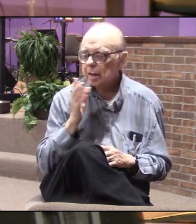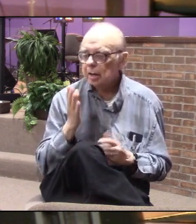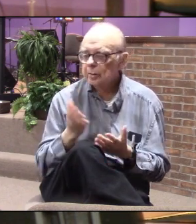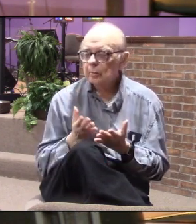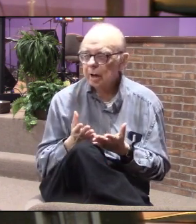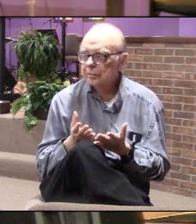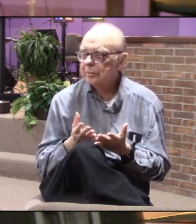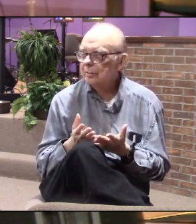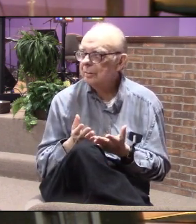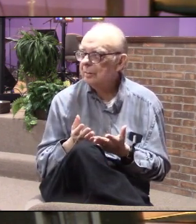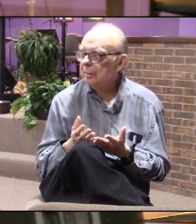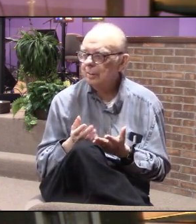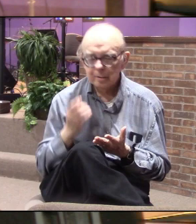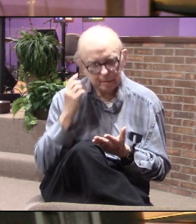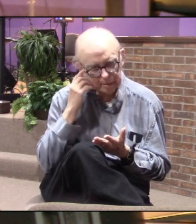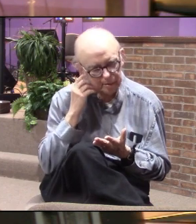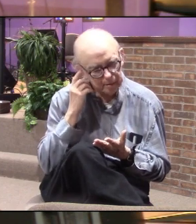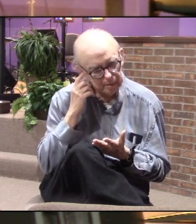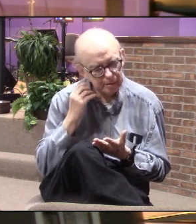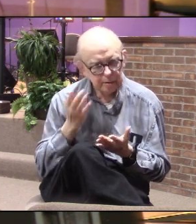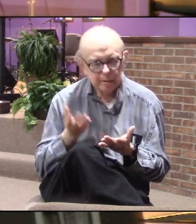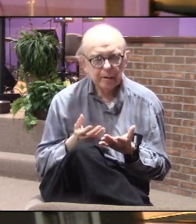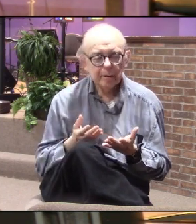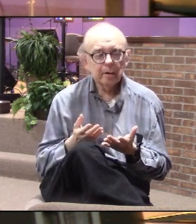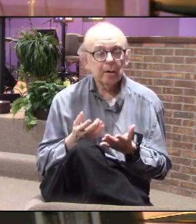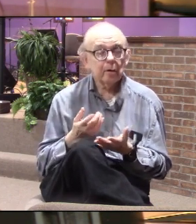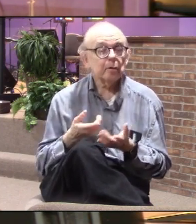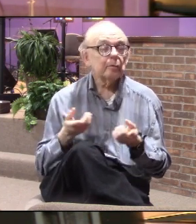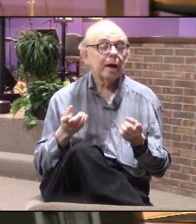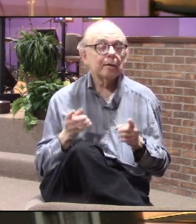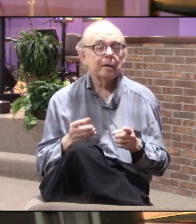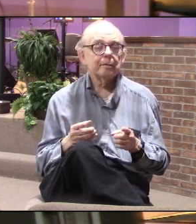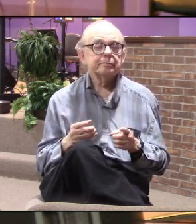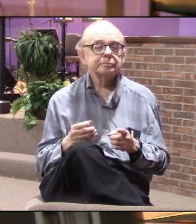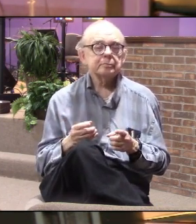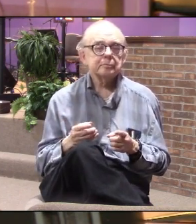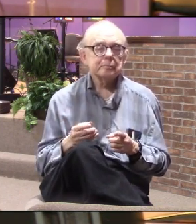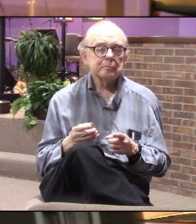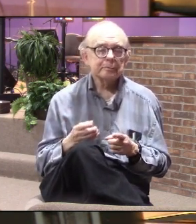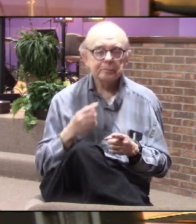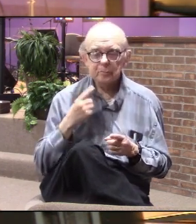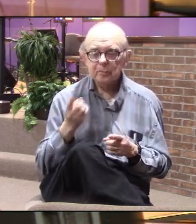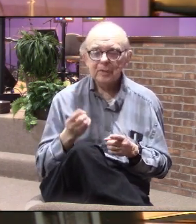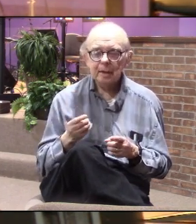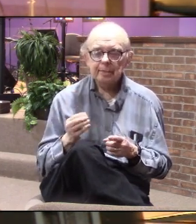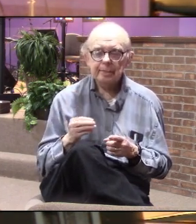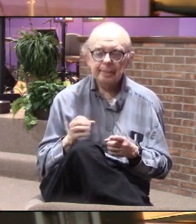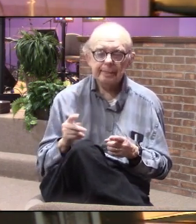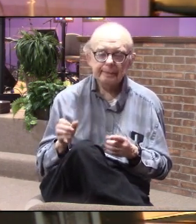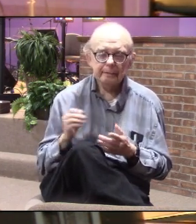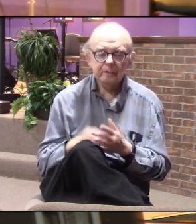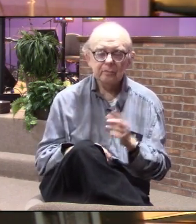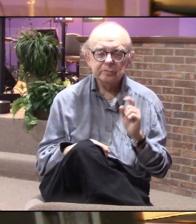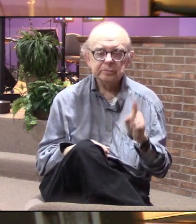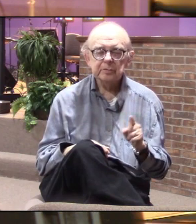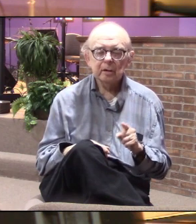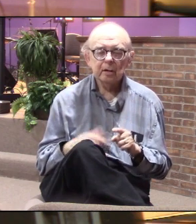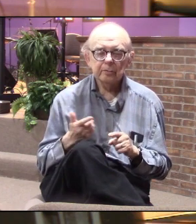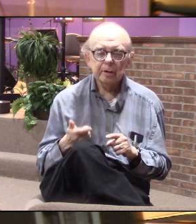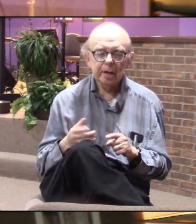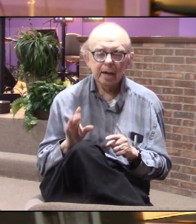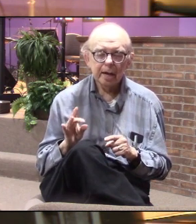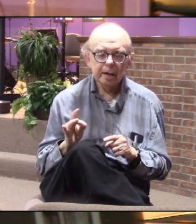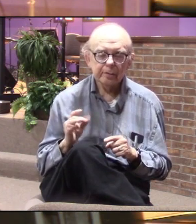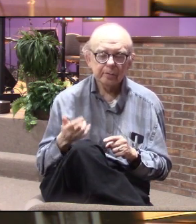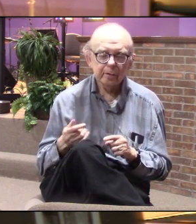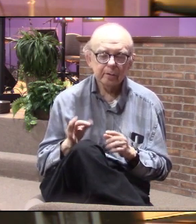want. And what you're going to end up having. I think I already gave you Mark chapter 9, verses 28 and 29.